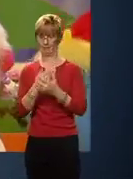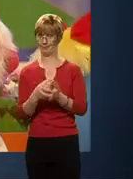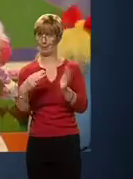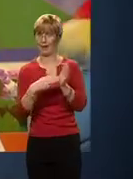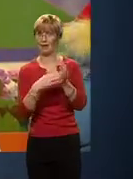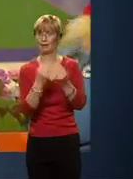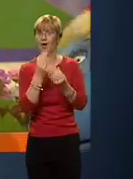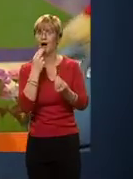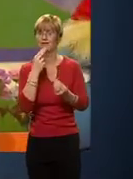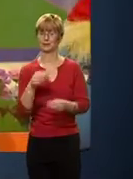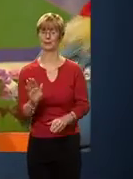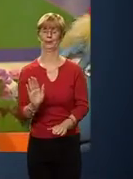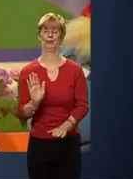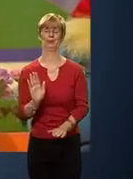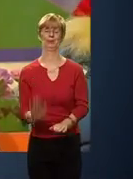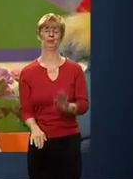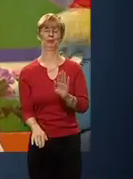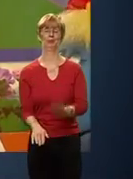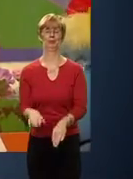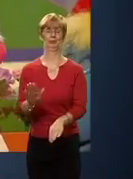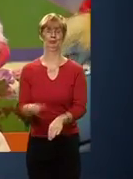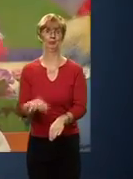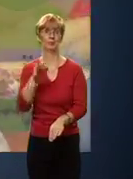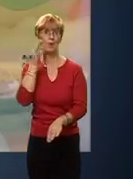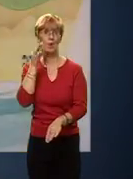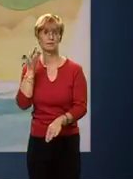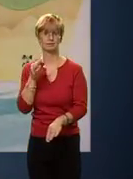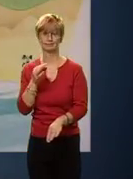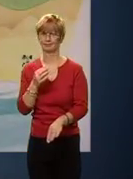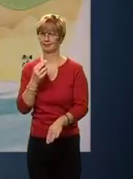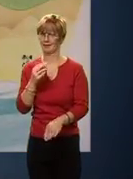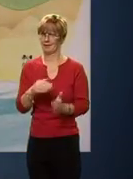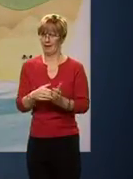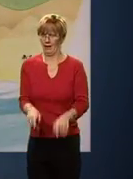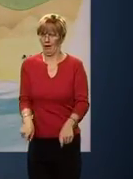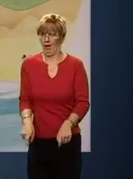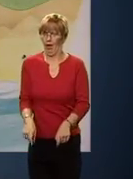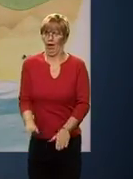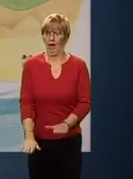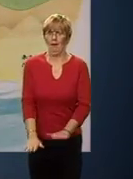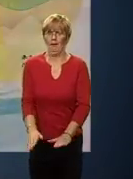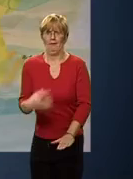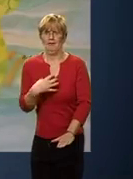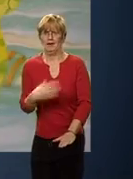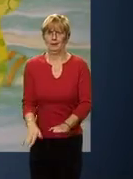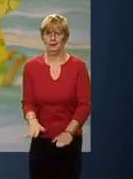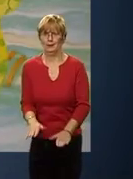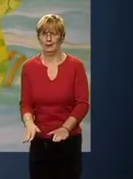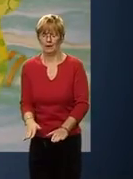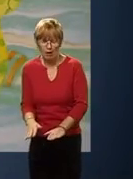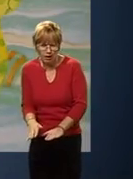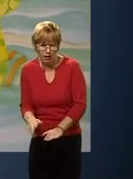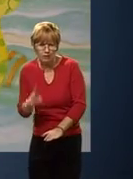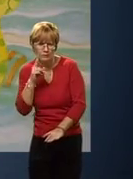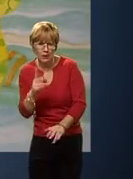pants! Millie and Aunt Pearl paddled out into the waves. Millie felt rather nervous. Then she